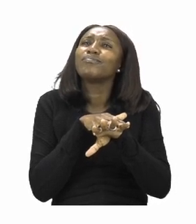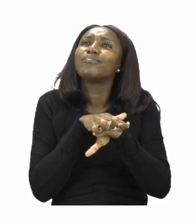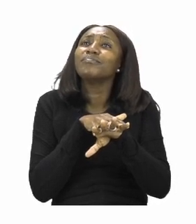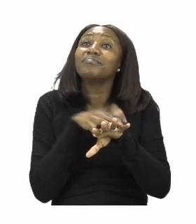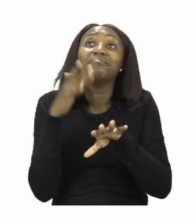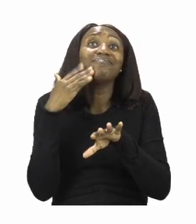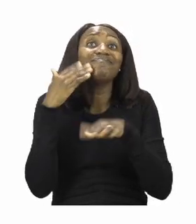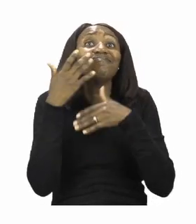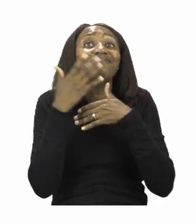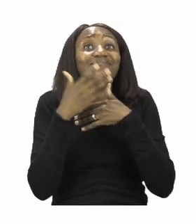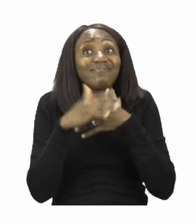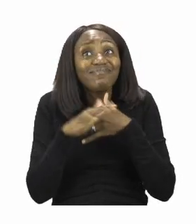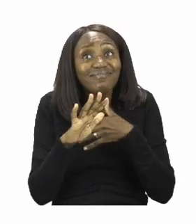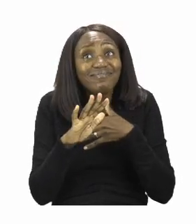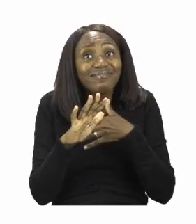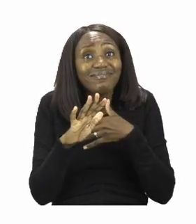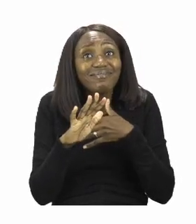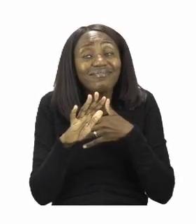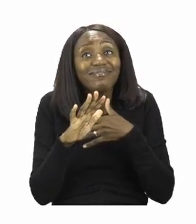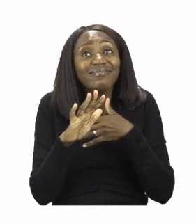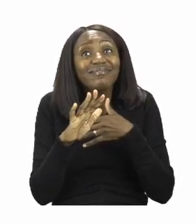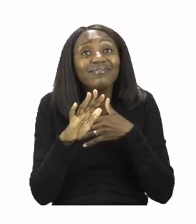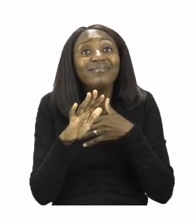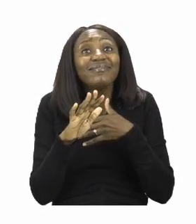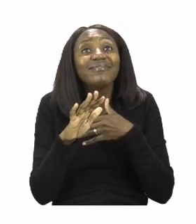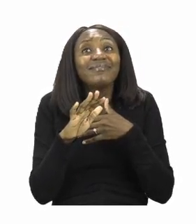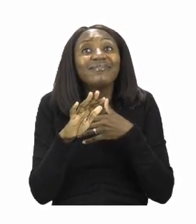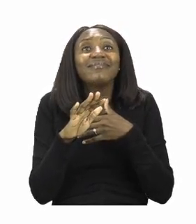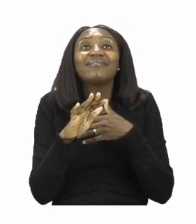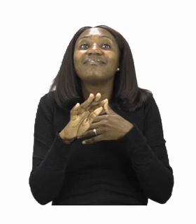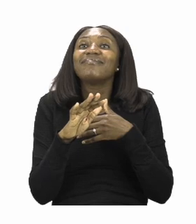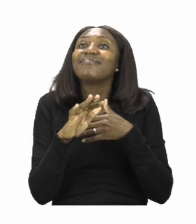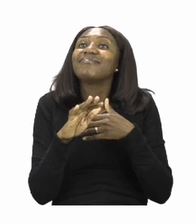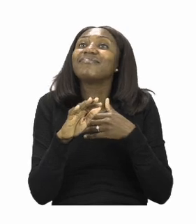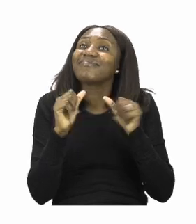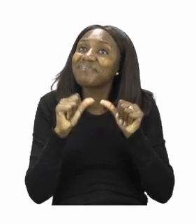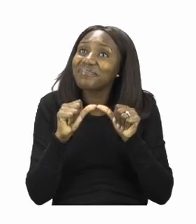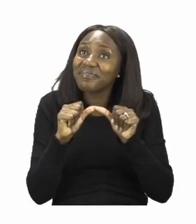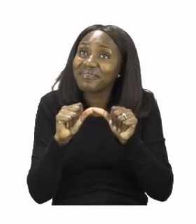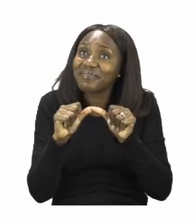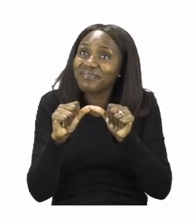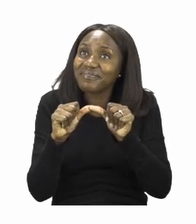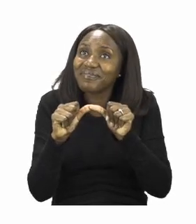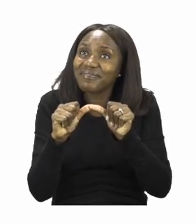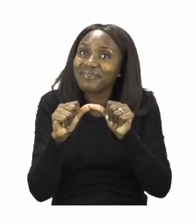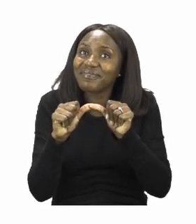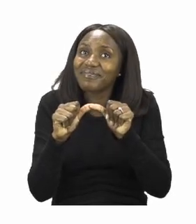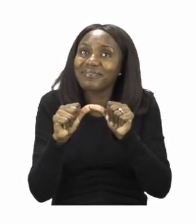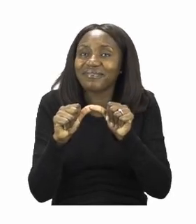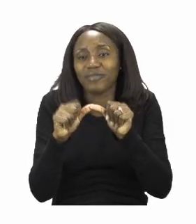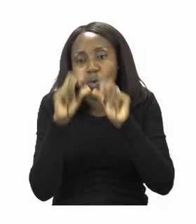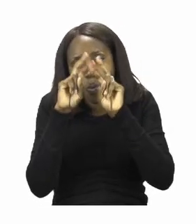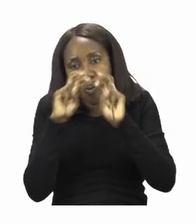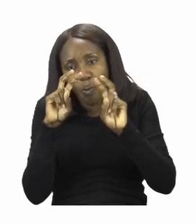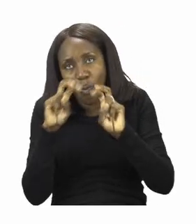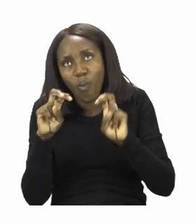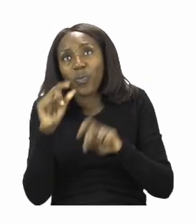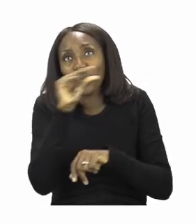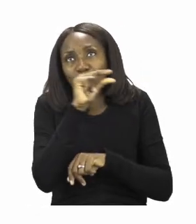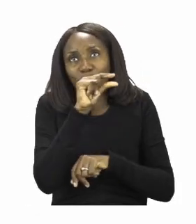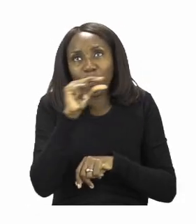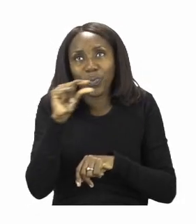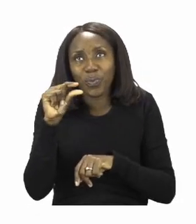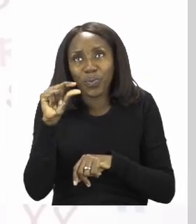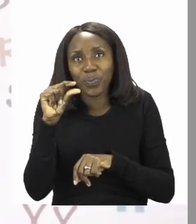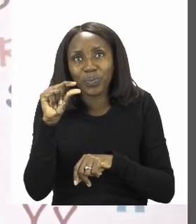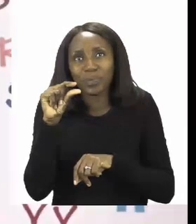reading, tracing, and writing, it's time for another word search. So we are